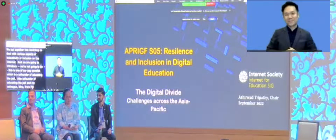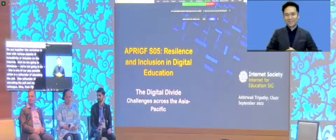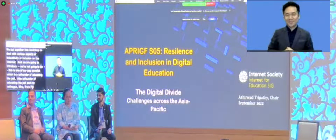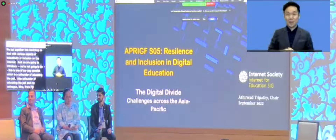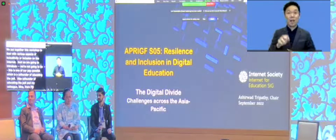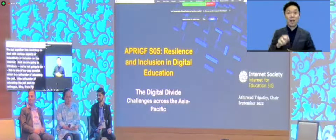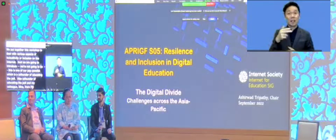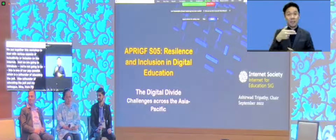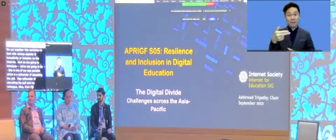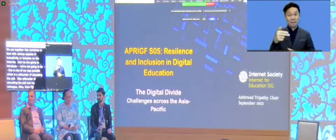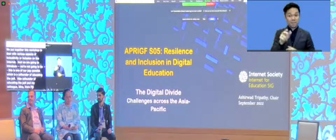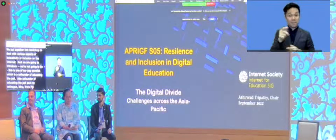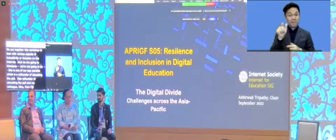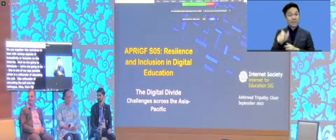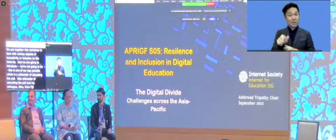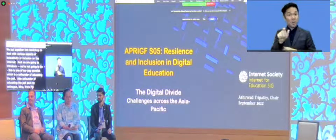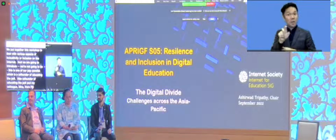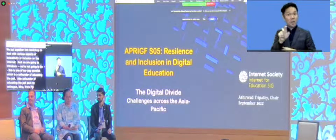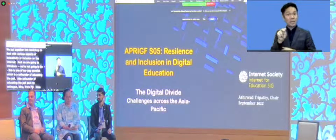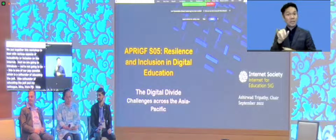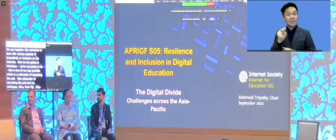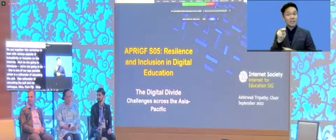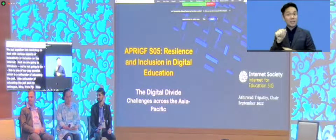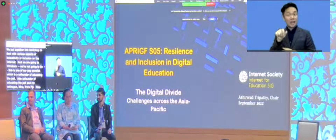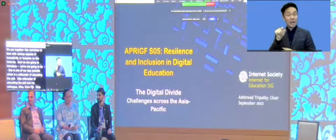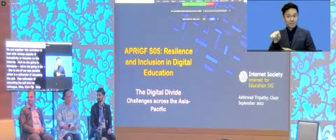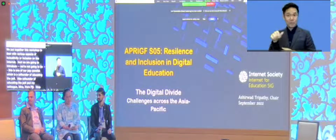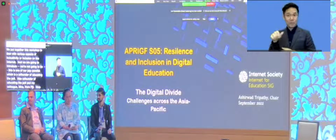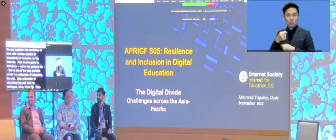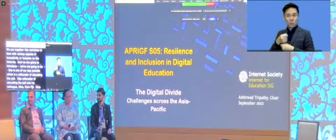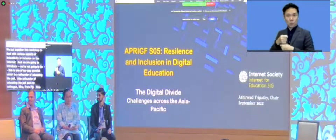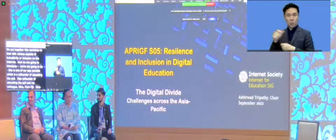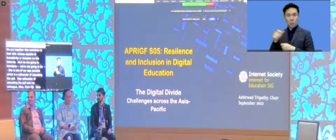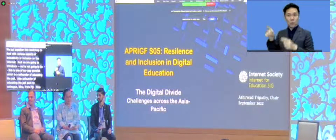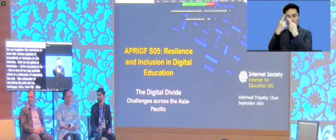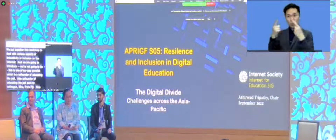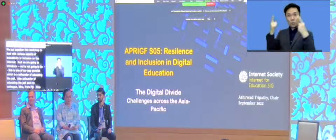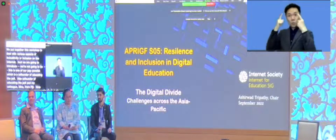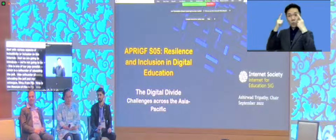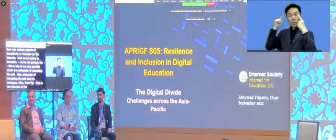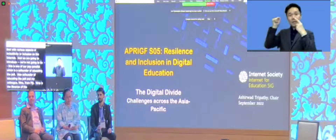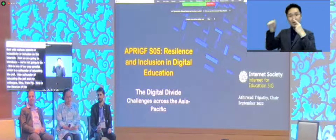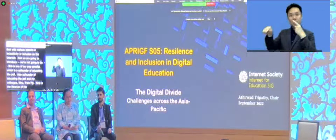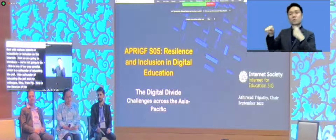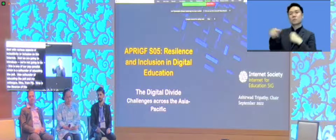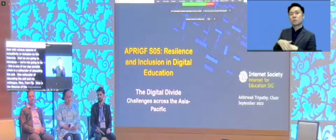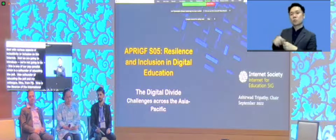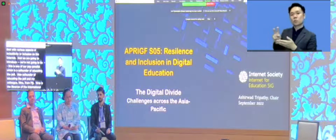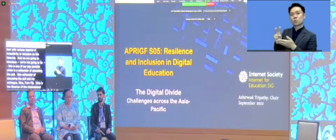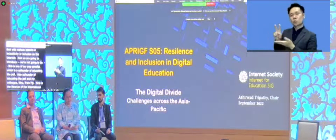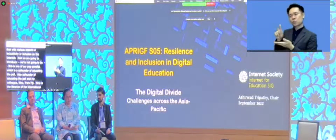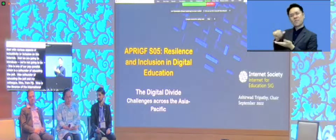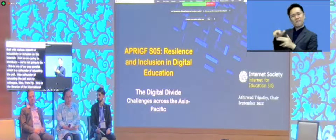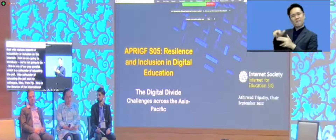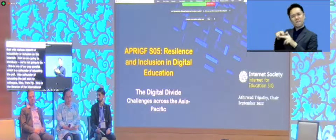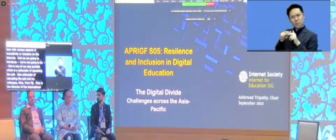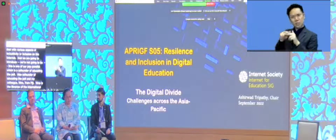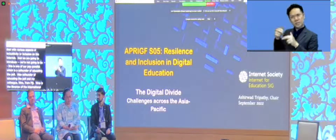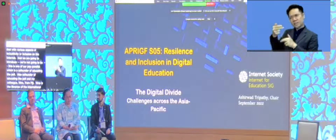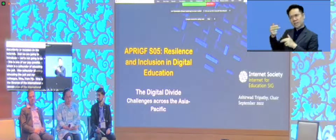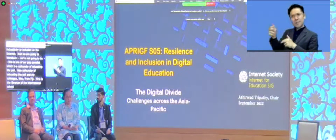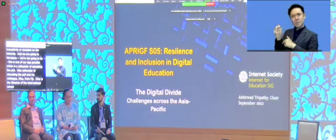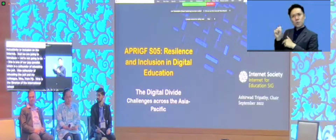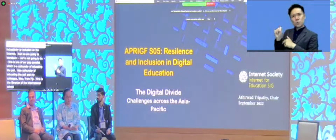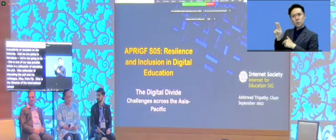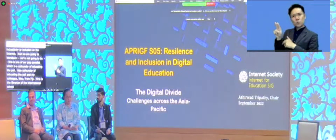Nina is the librarian at the International School in Suva in Fiji. And we have another colleague